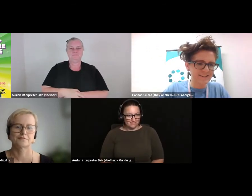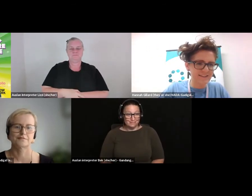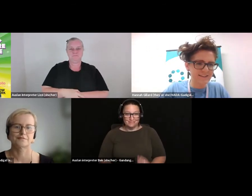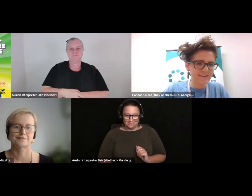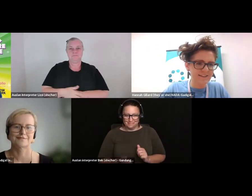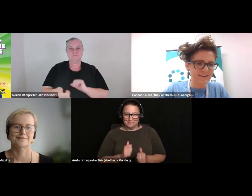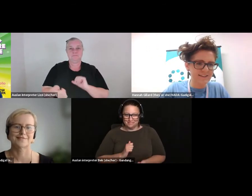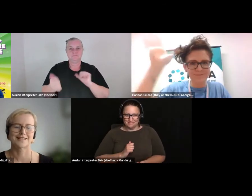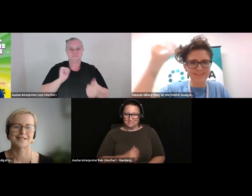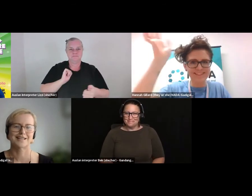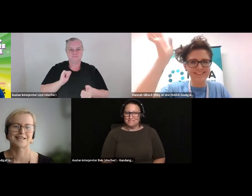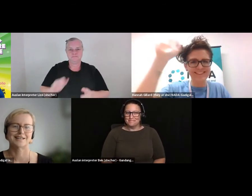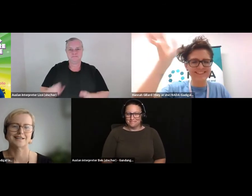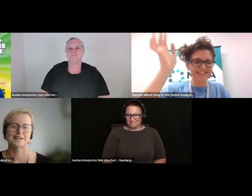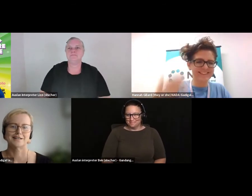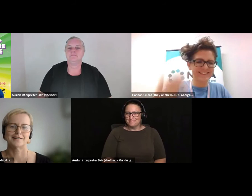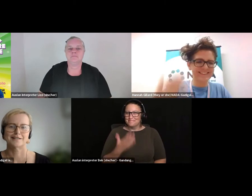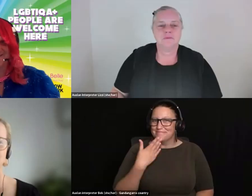Thank you.